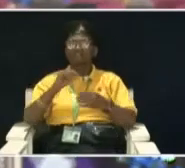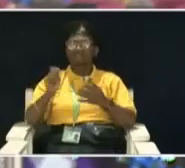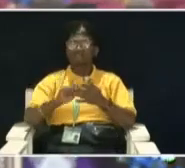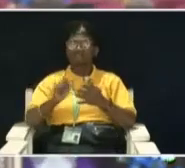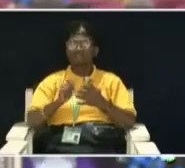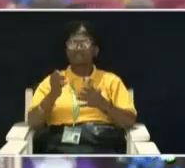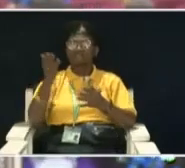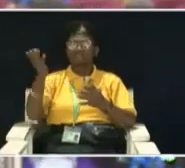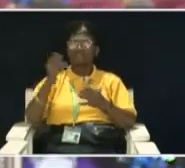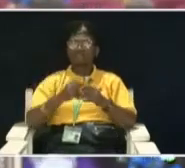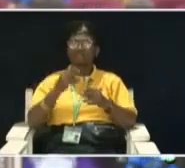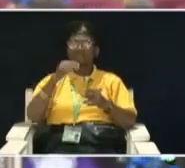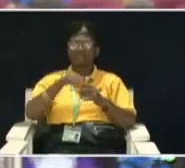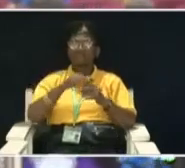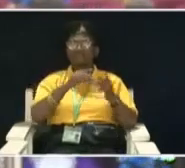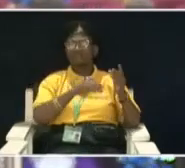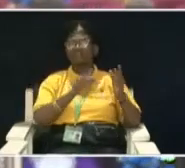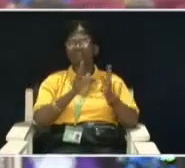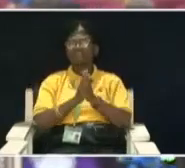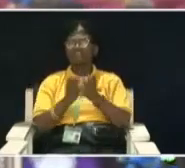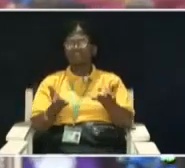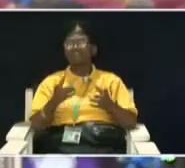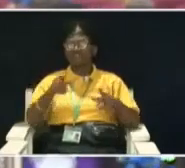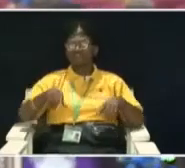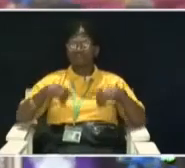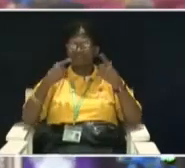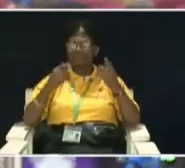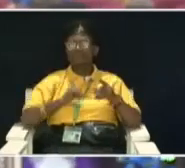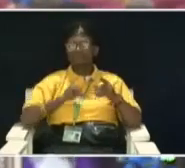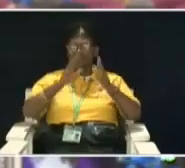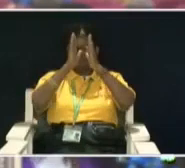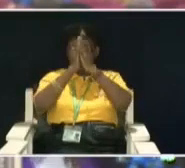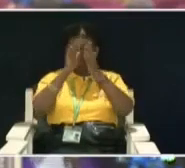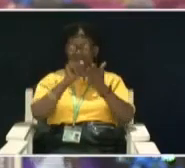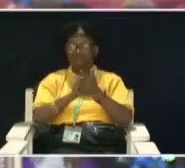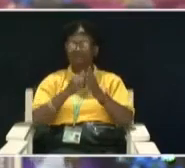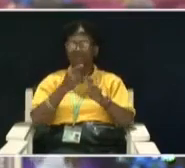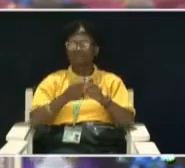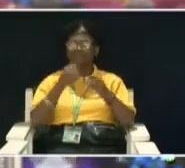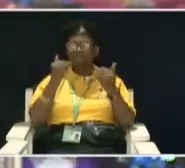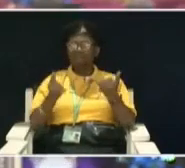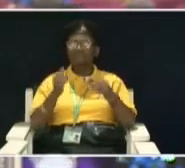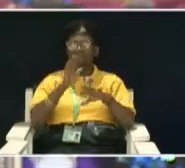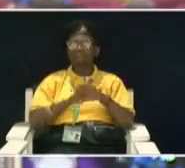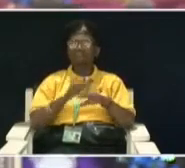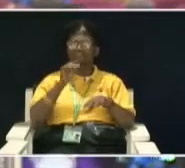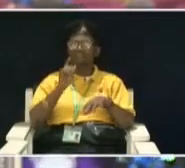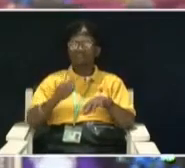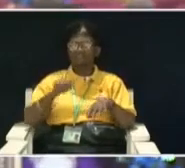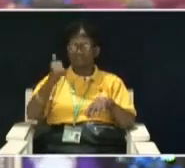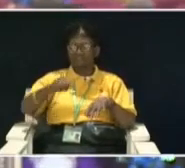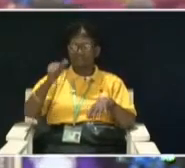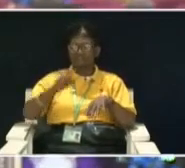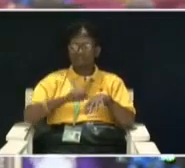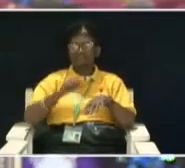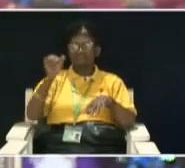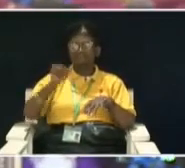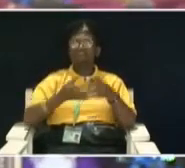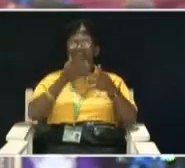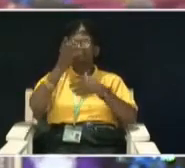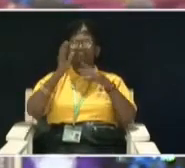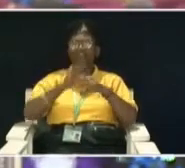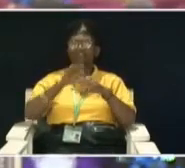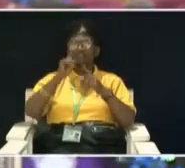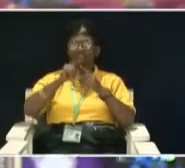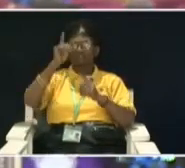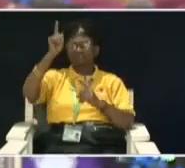their names in the book of life. And Father, I pray that from now, anytime they cry unto you, please answer